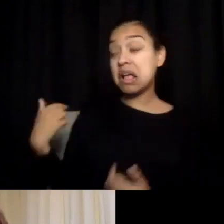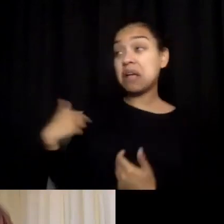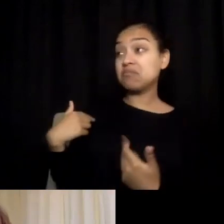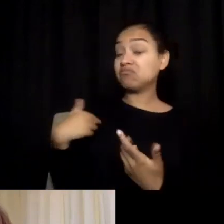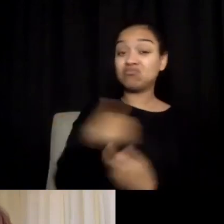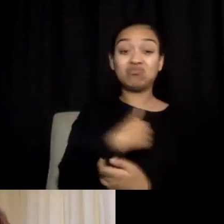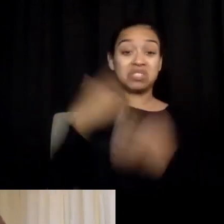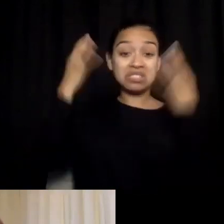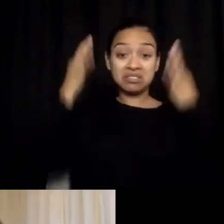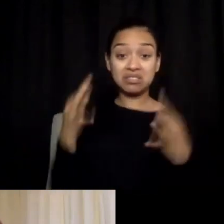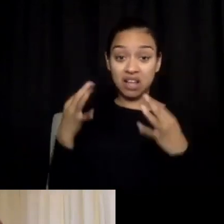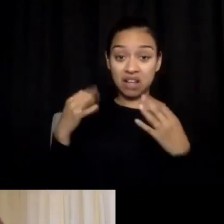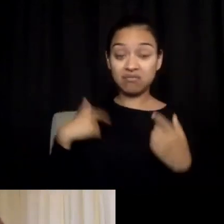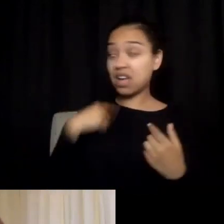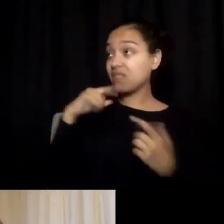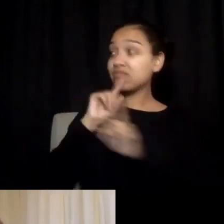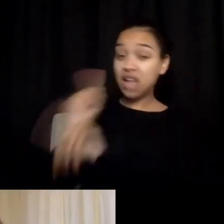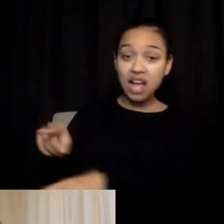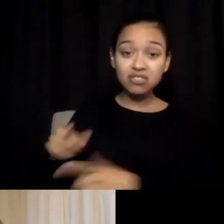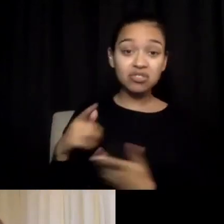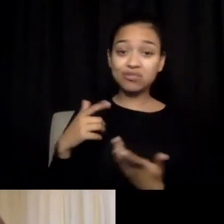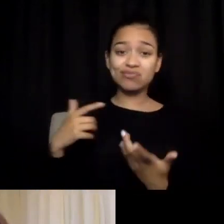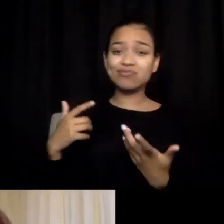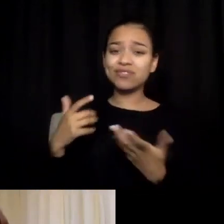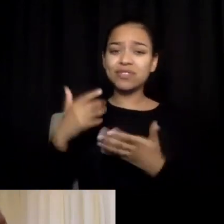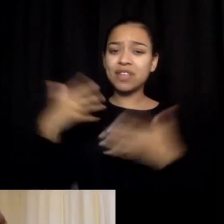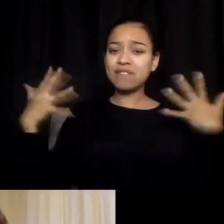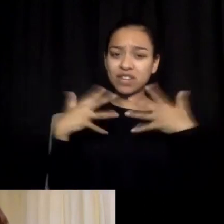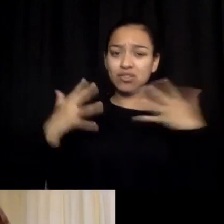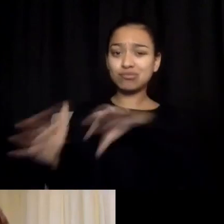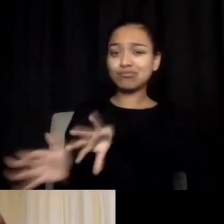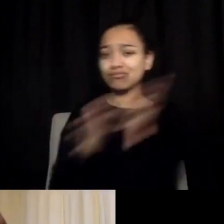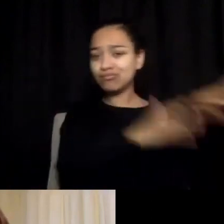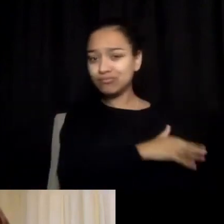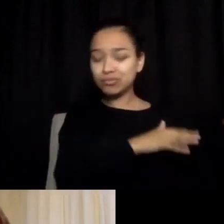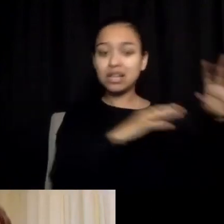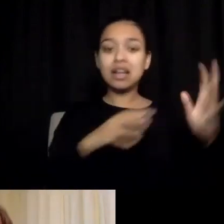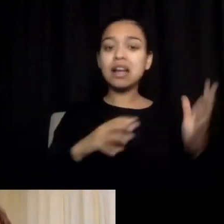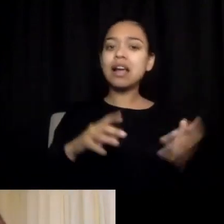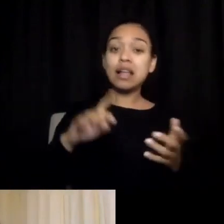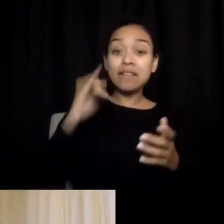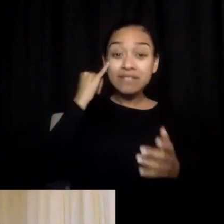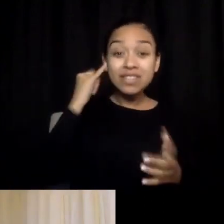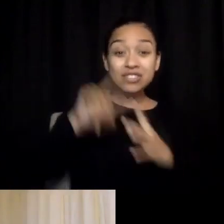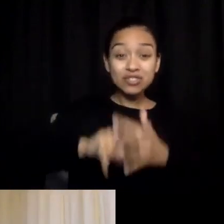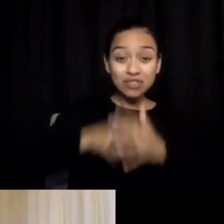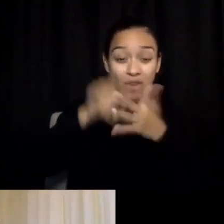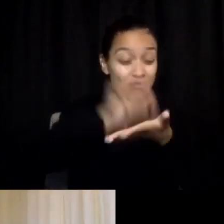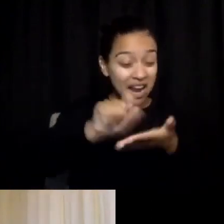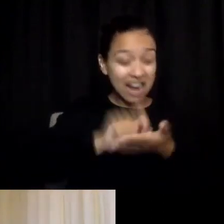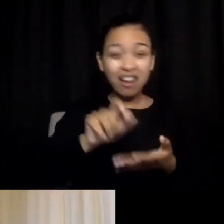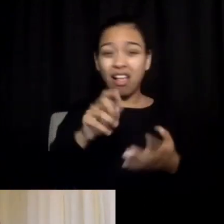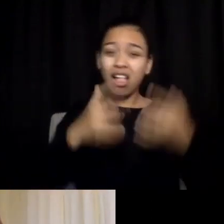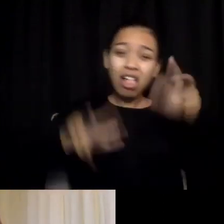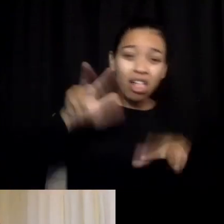we knew... Even if the script was a little messy at the beginning of the week, by the end, it's going to be smooth and beautiful. Right. And that's worked well